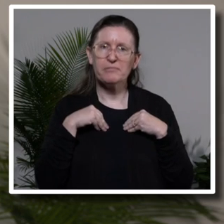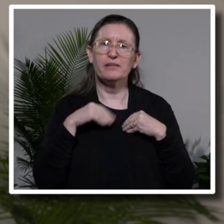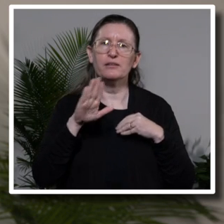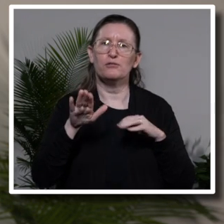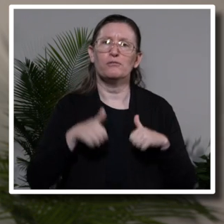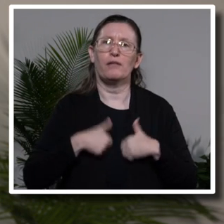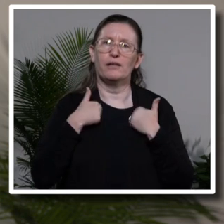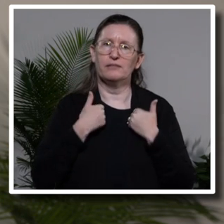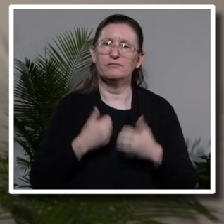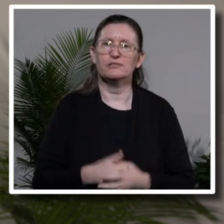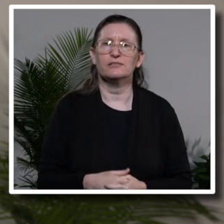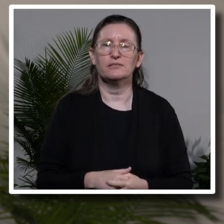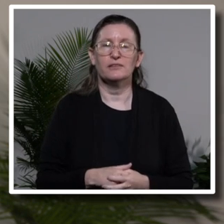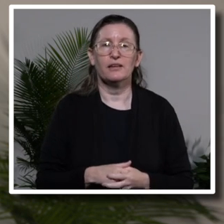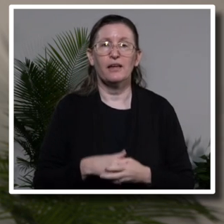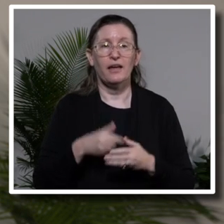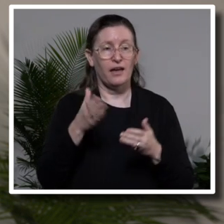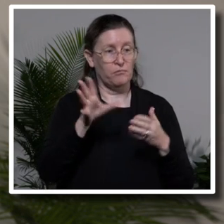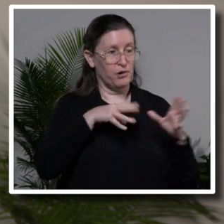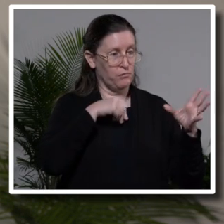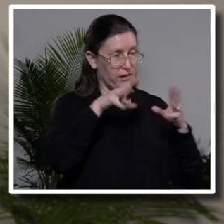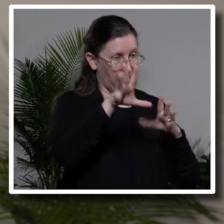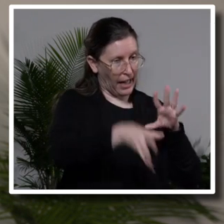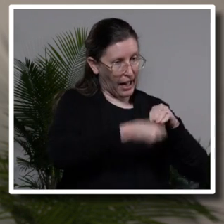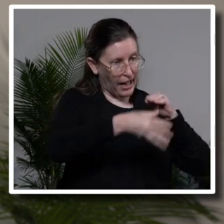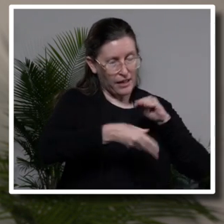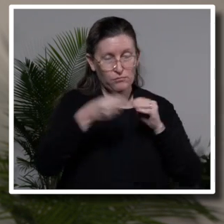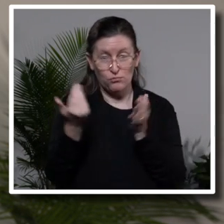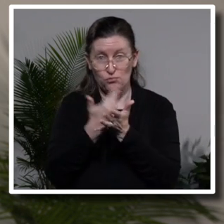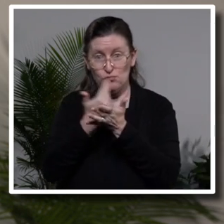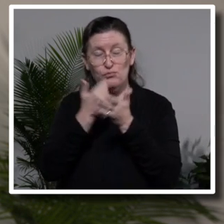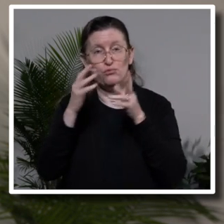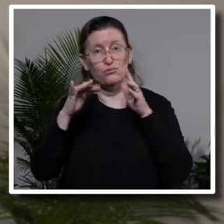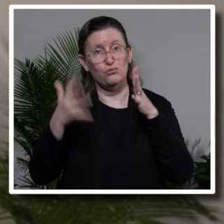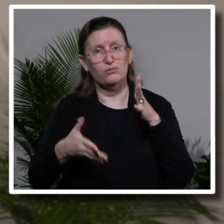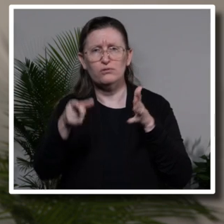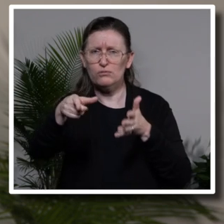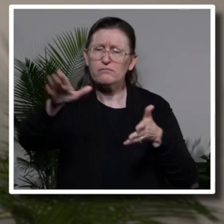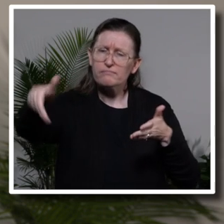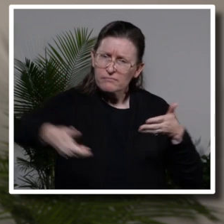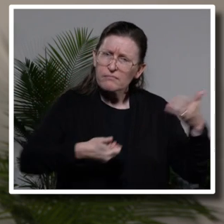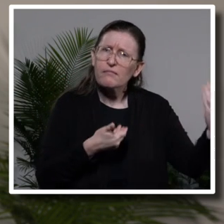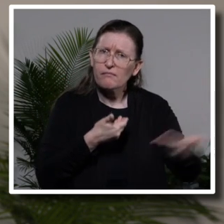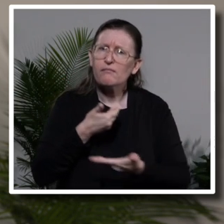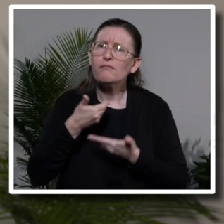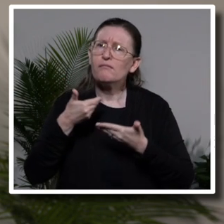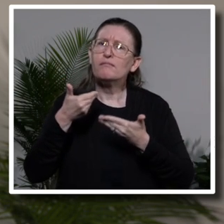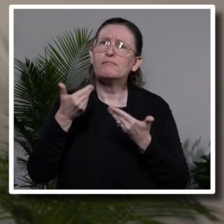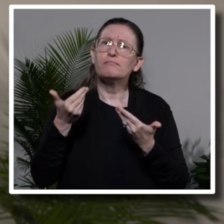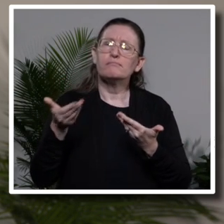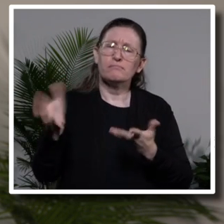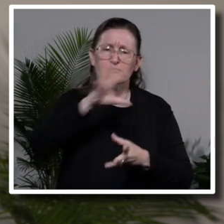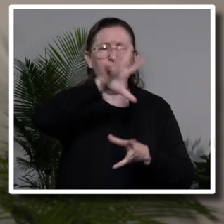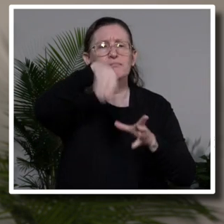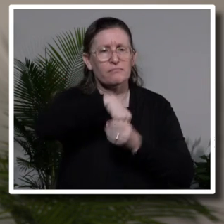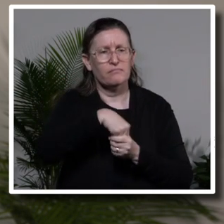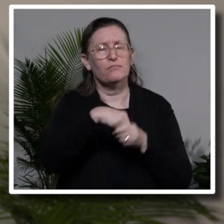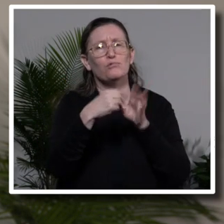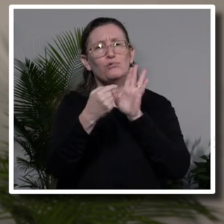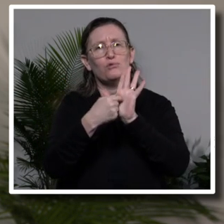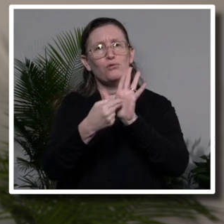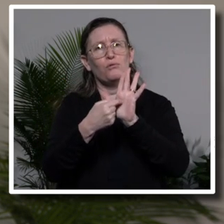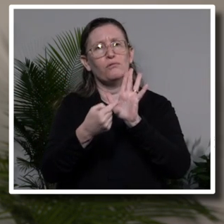acceptance into your lives. When we added new students to our class, you welcomed them with open arms and showed them what a trusting and